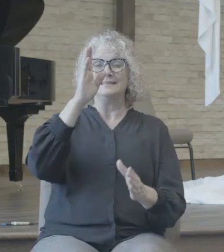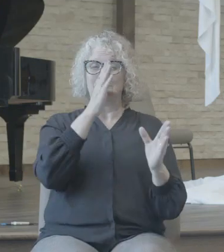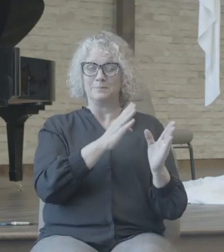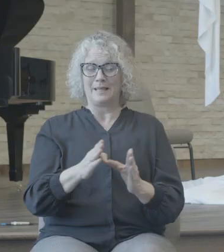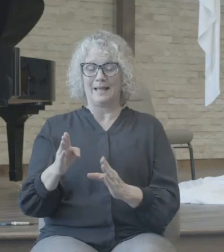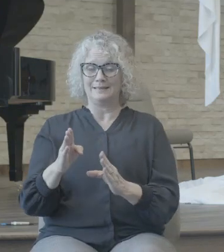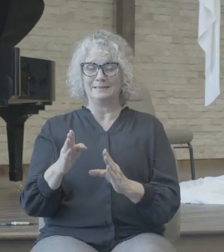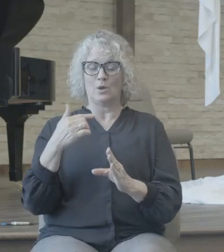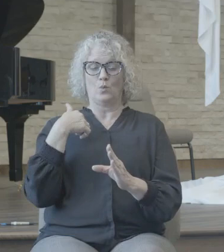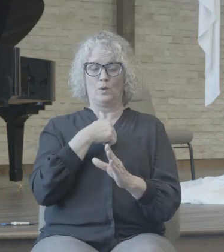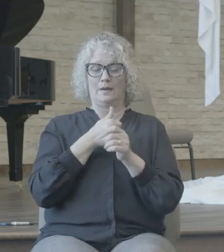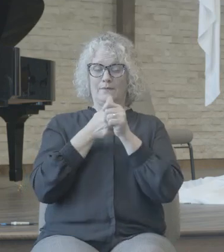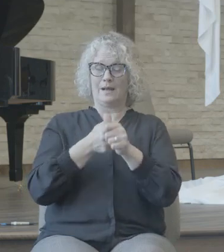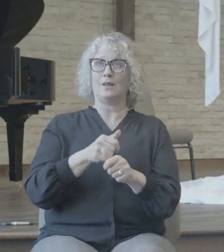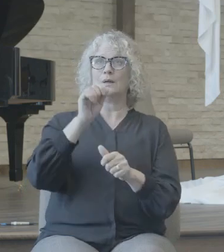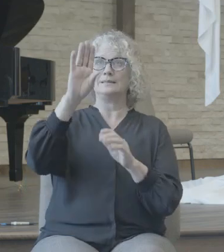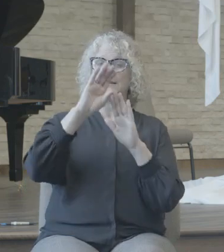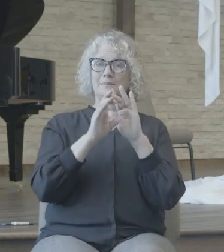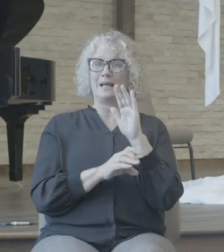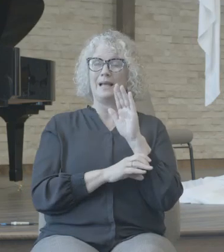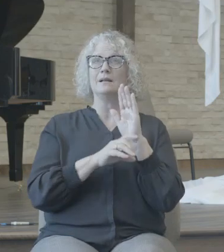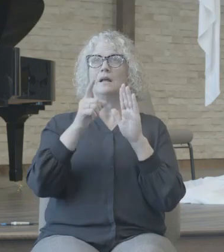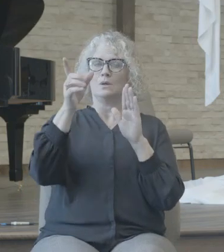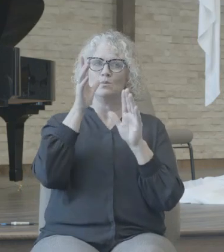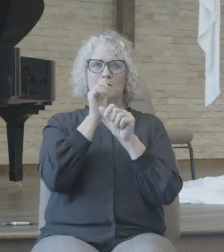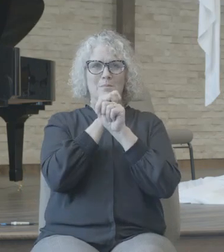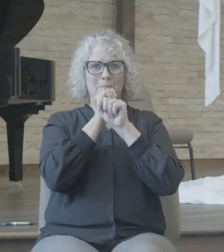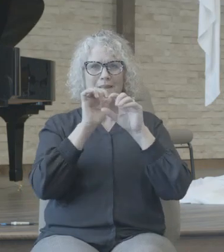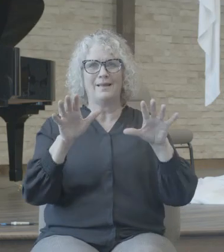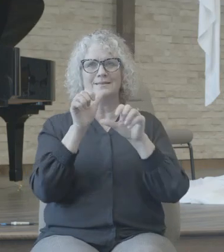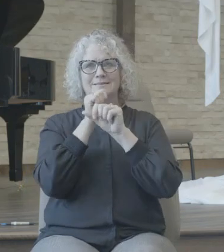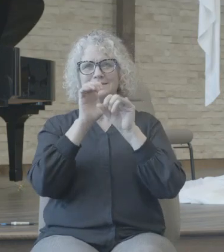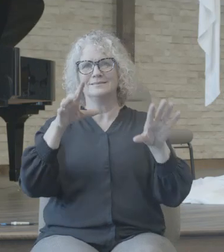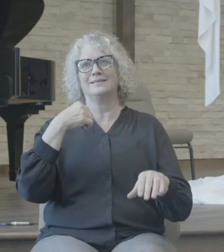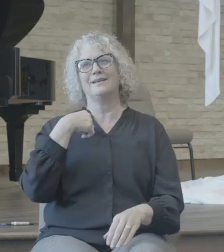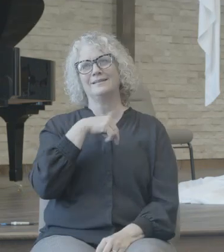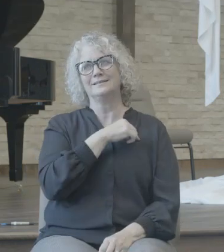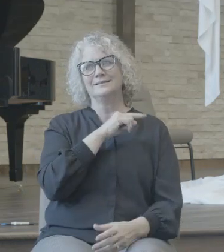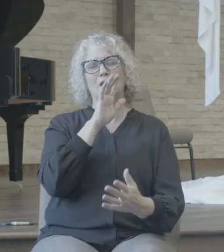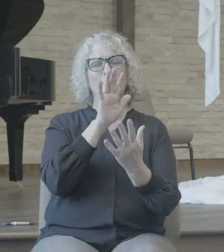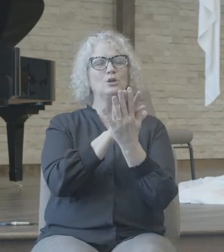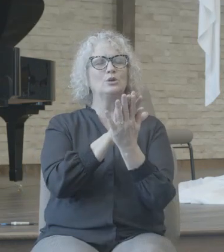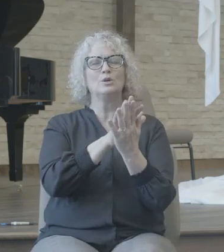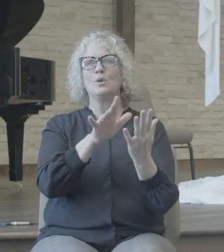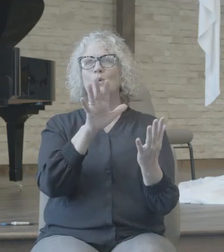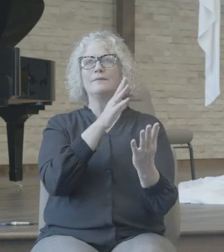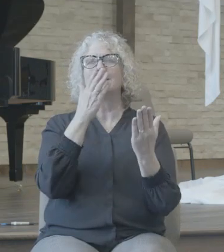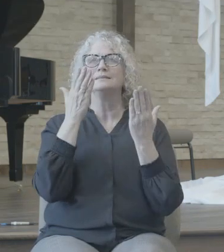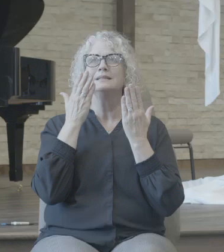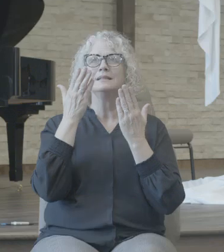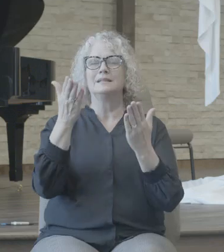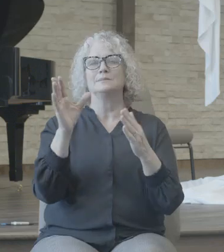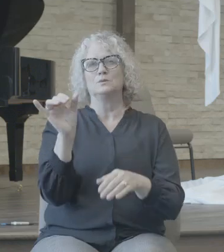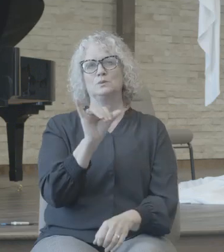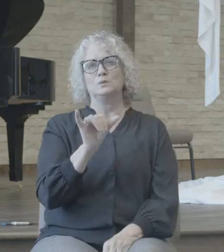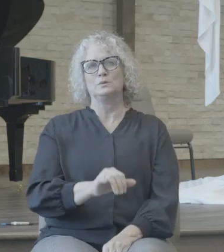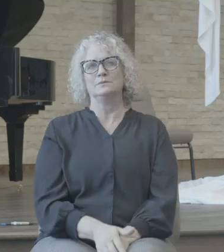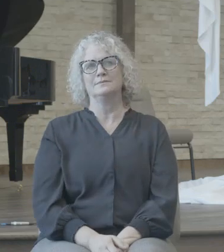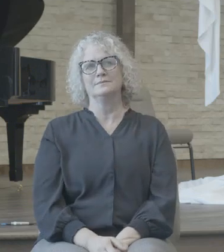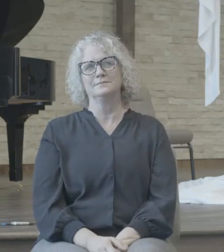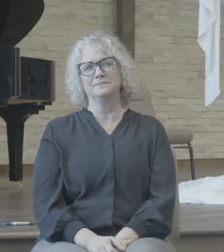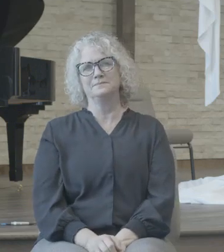His commands, He wants to bless us. And it glorifies Him as well. And we